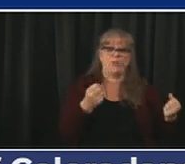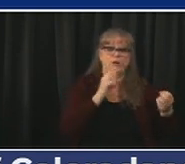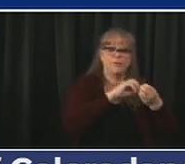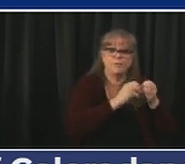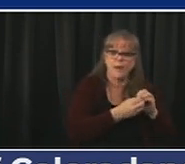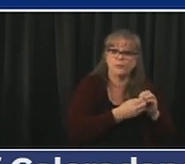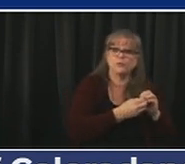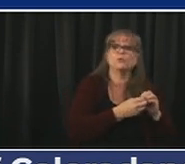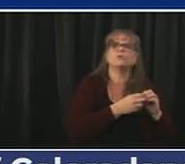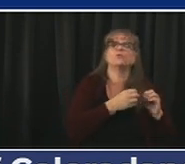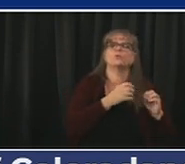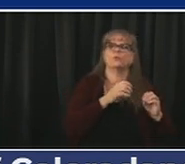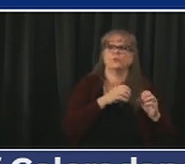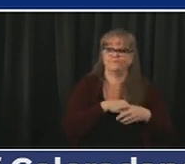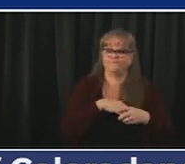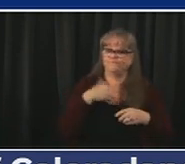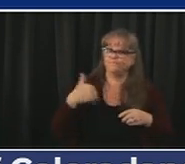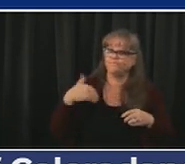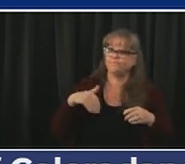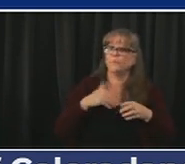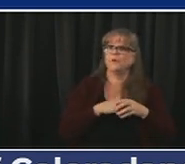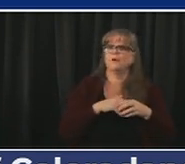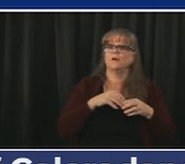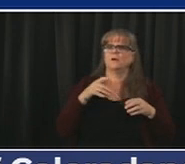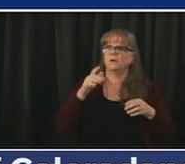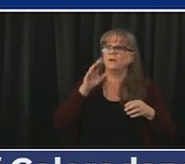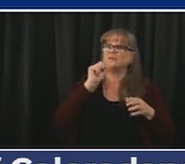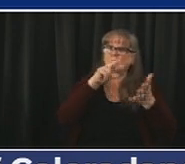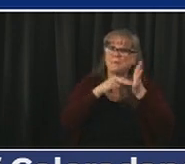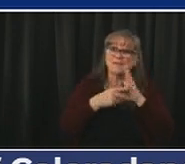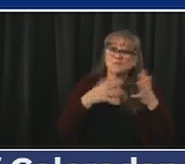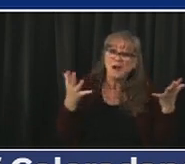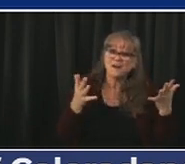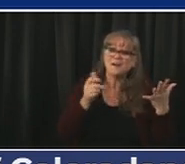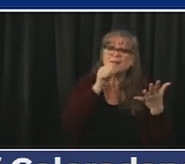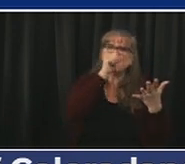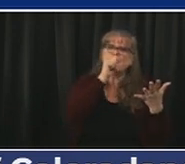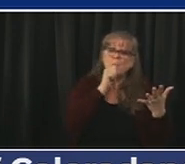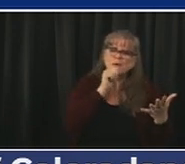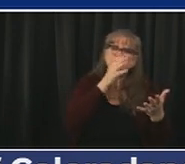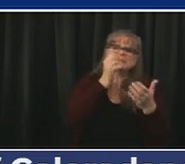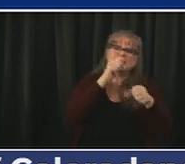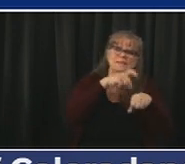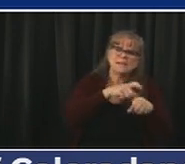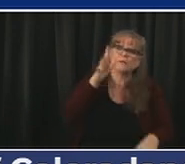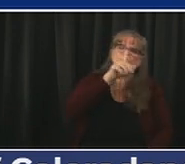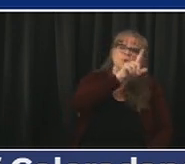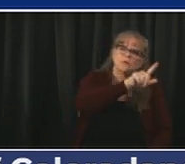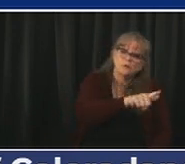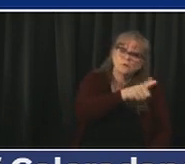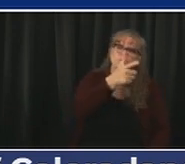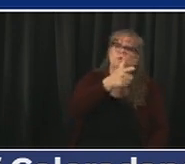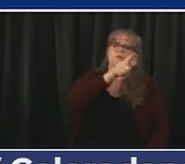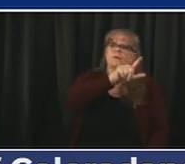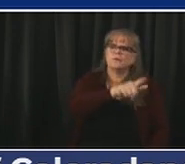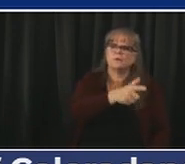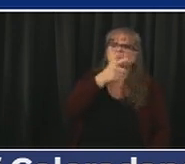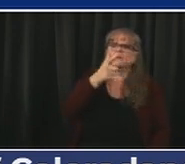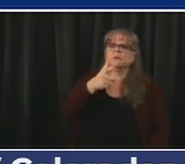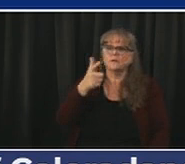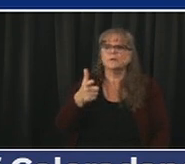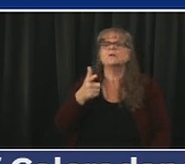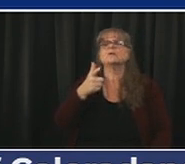And so it is going to require patience, and it is going to require a significant increase in vaccine supply as we move